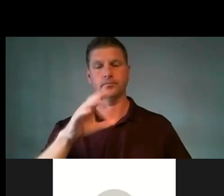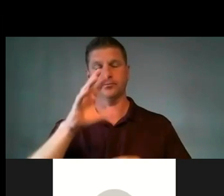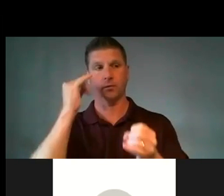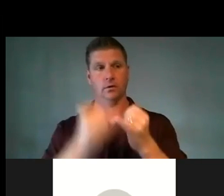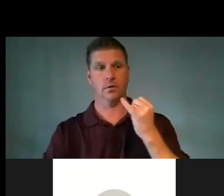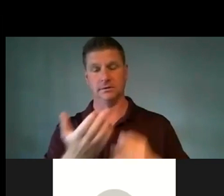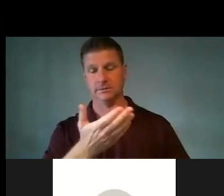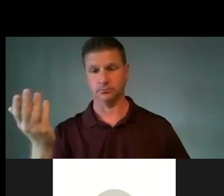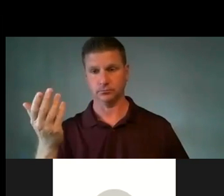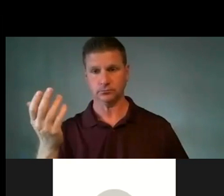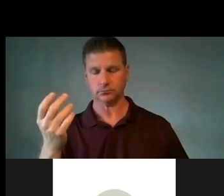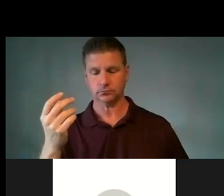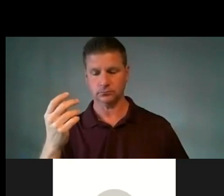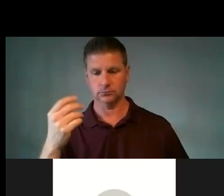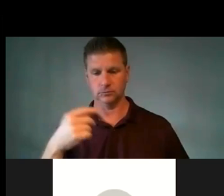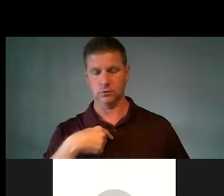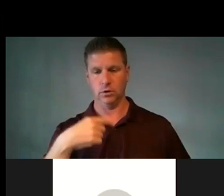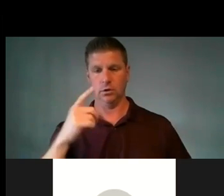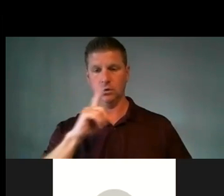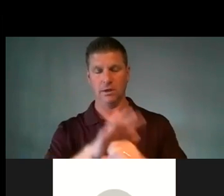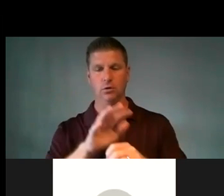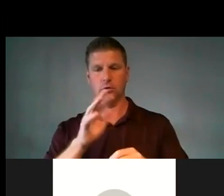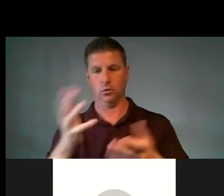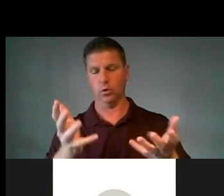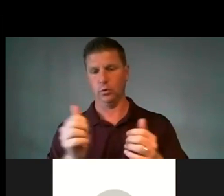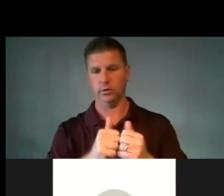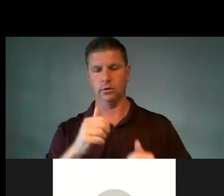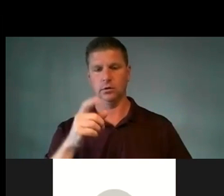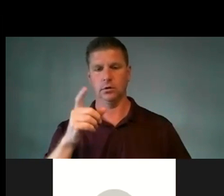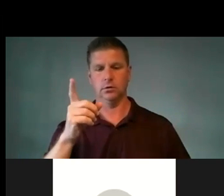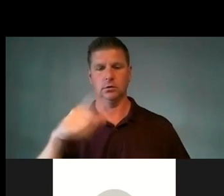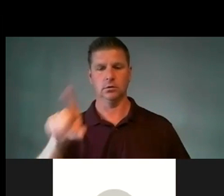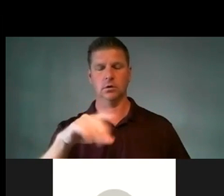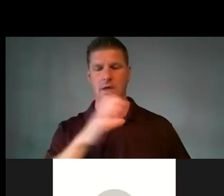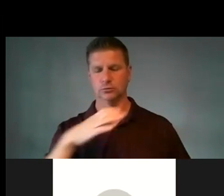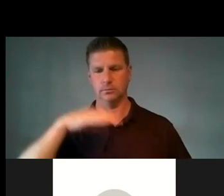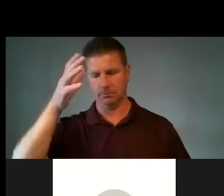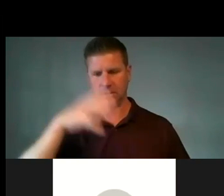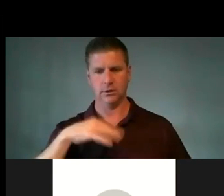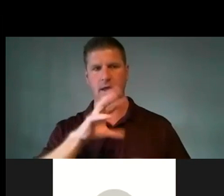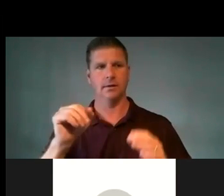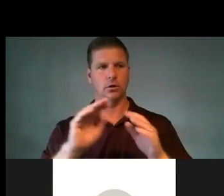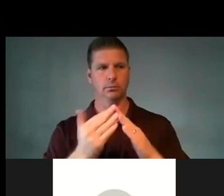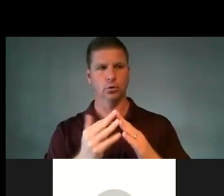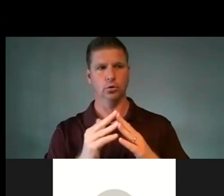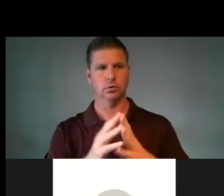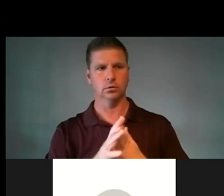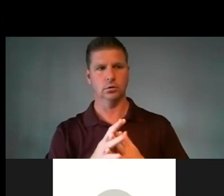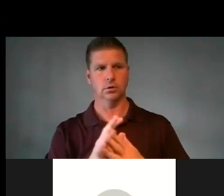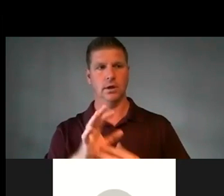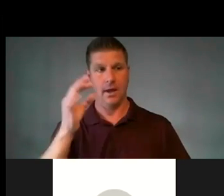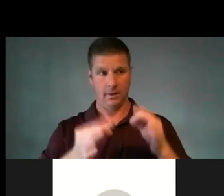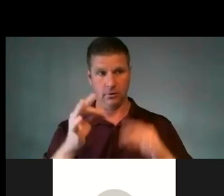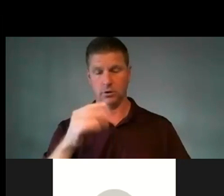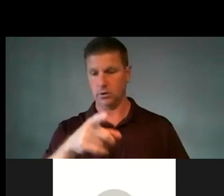that I'm committed to working with, we are committed to working with the councilman and the community is, if there